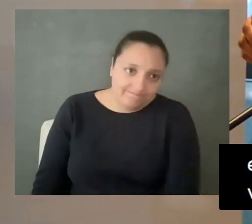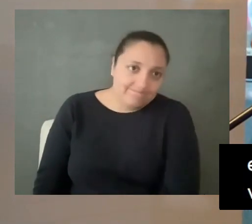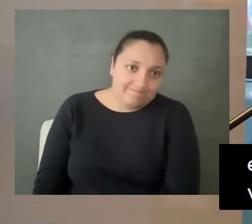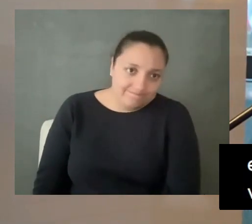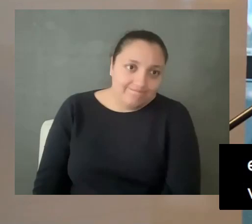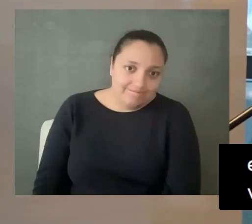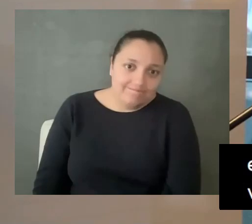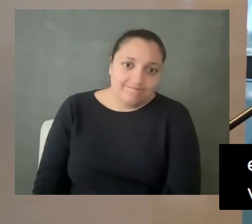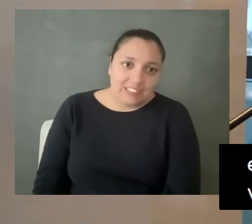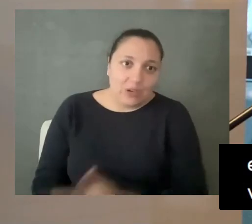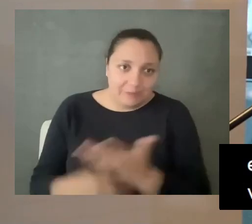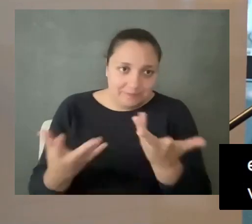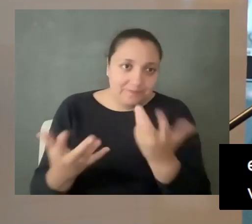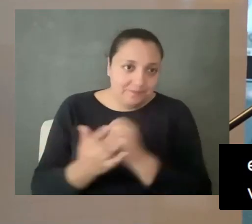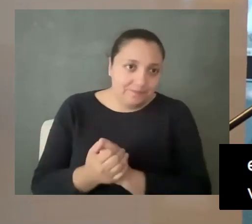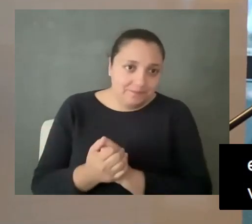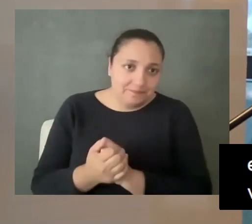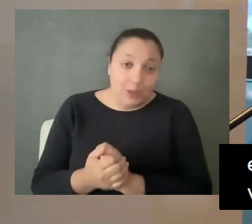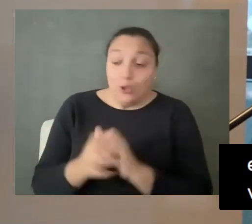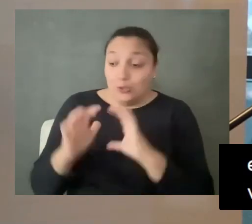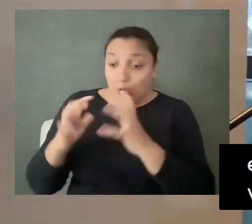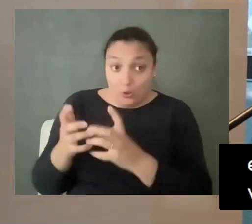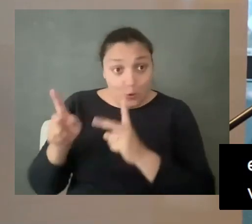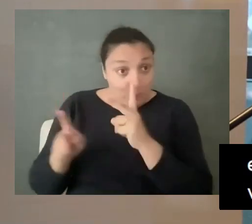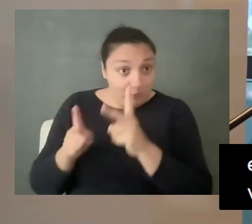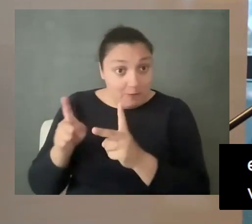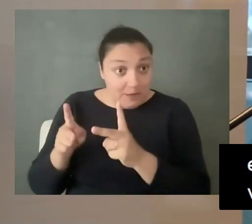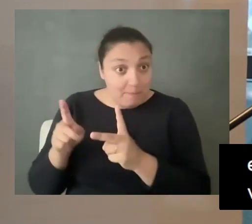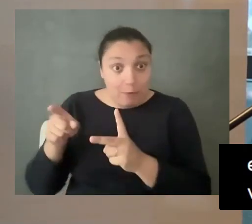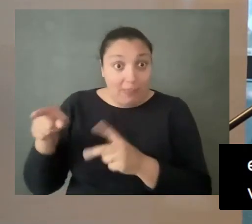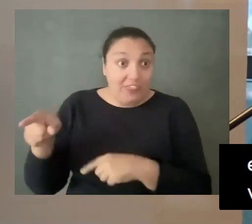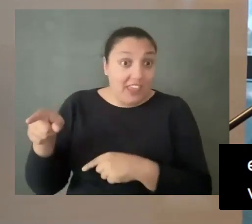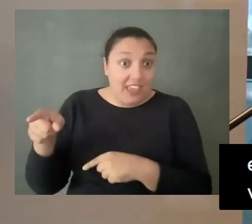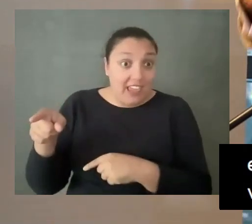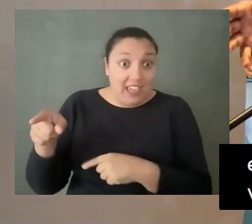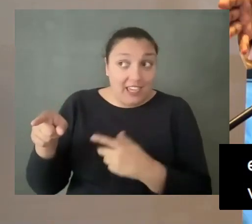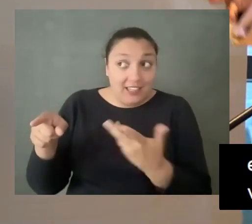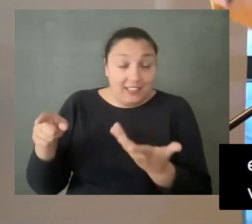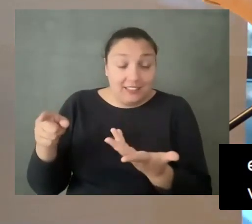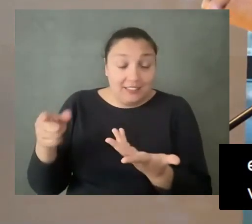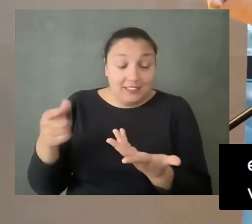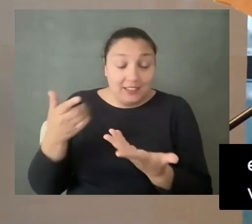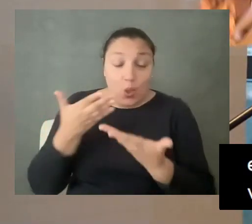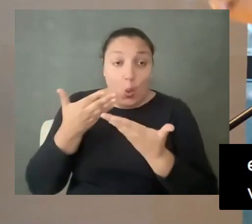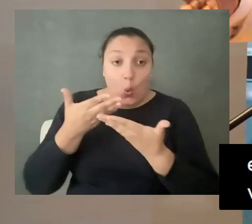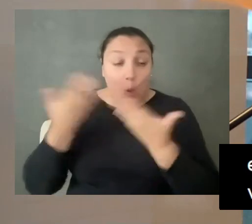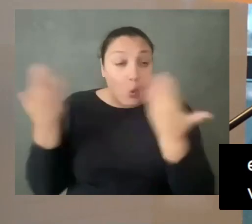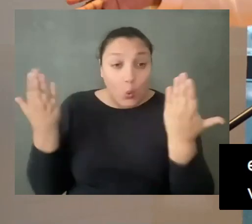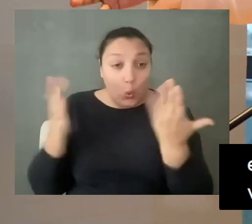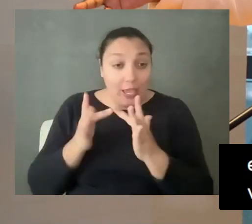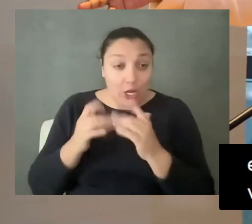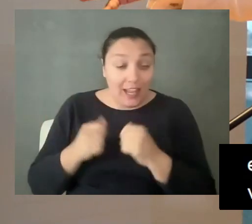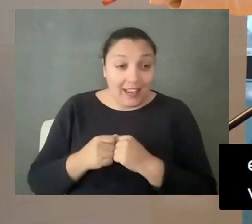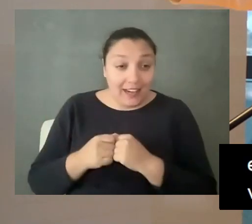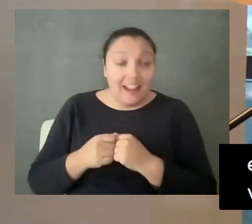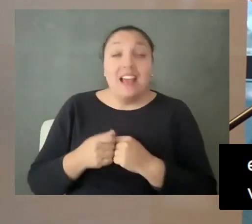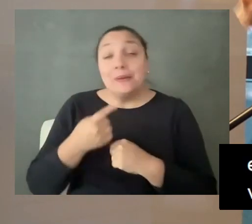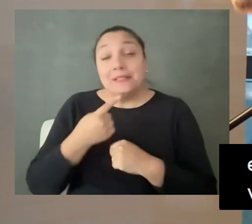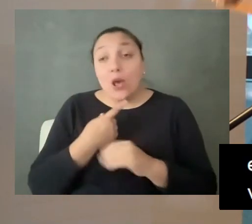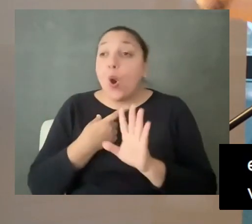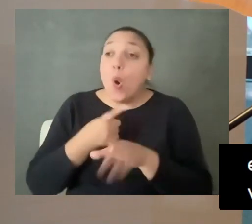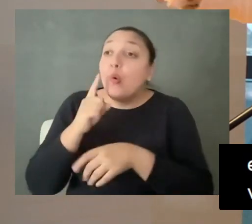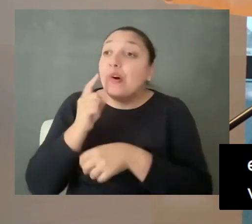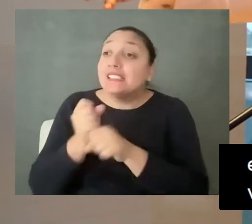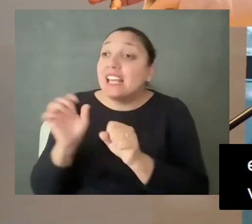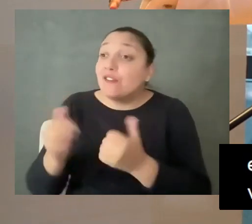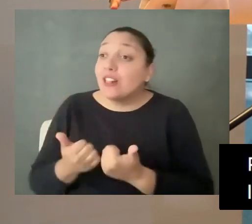Right? So we took the group of people who are least digitally prepared and then demanded that to save their lives, that the only